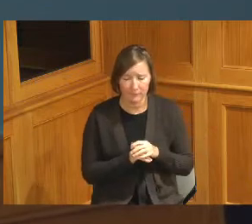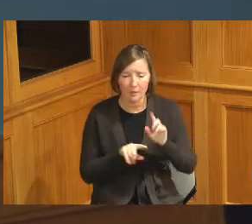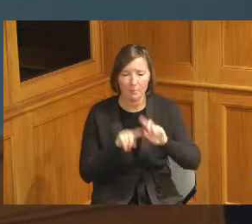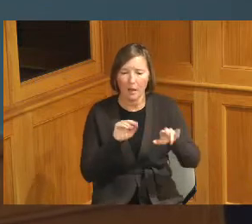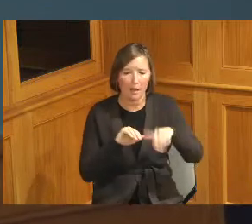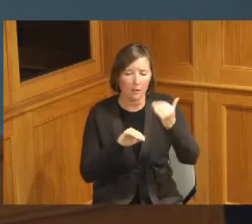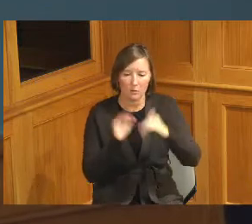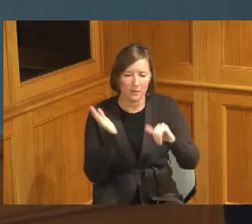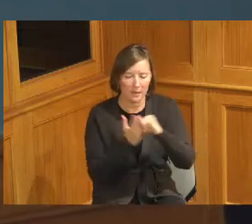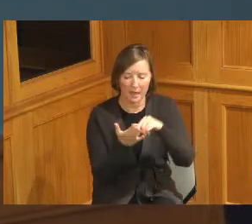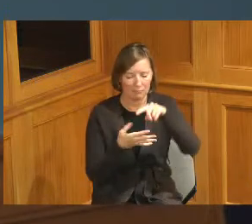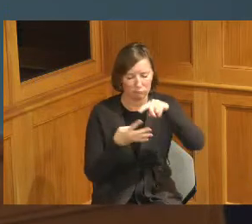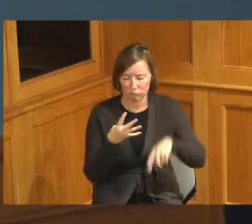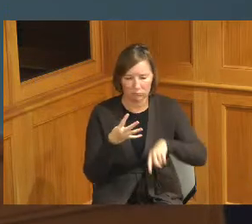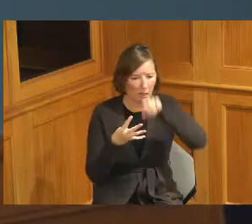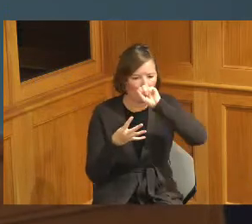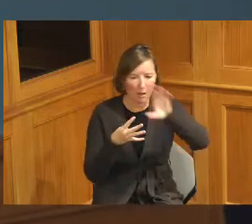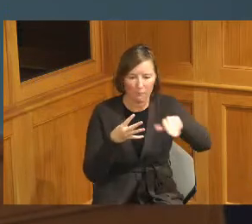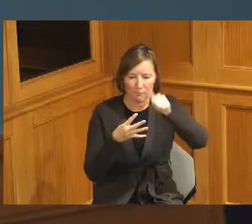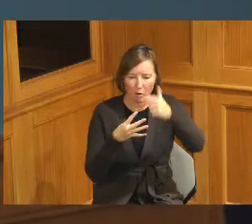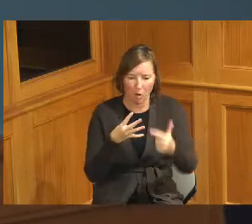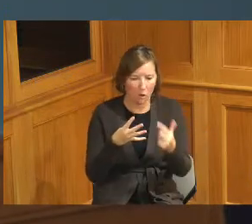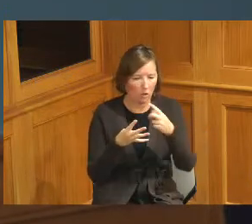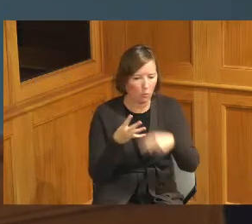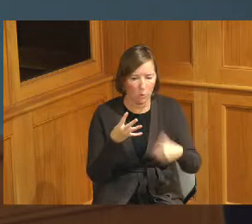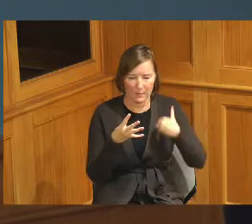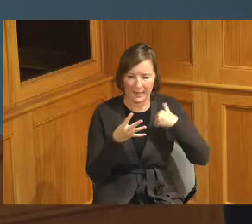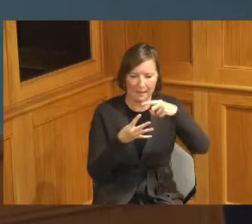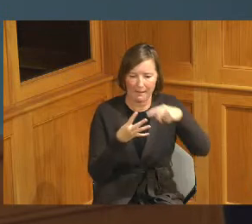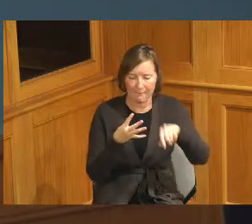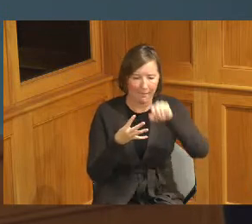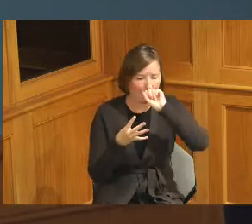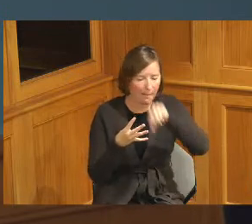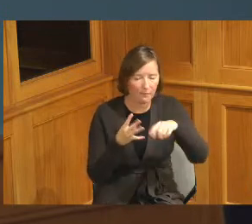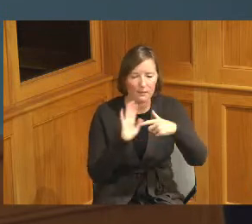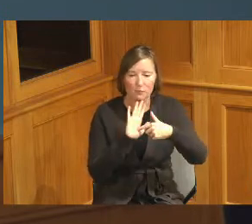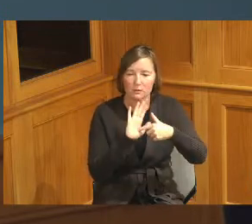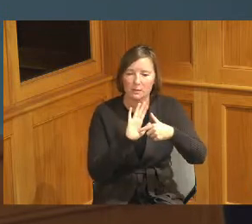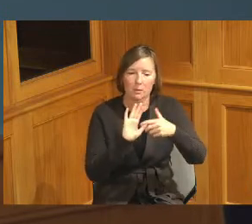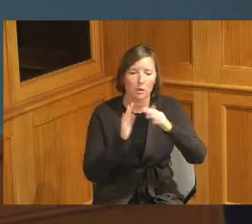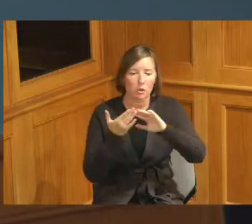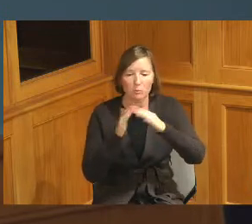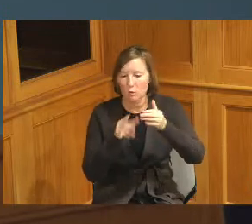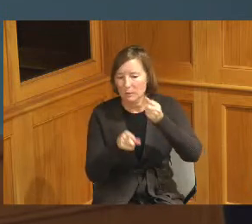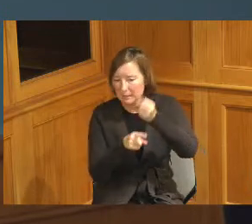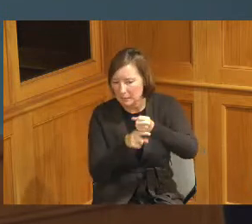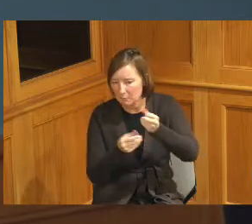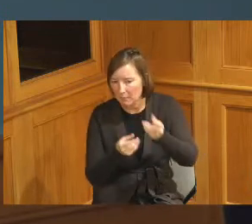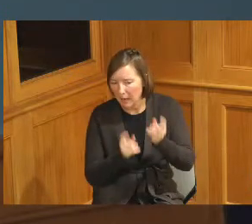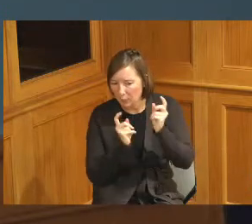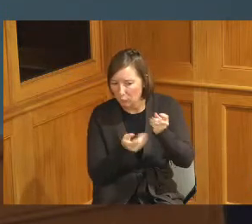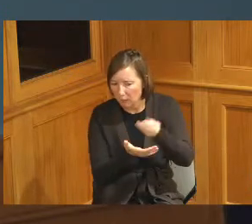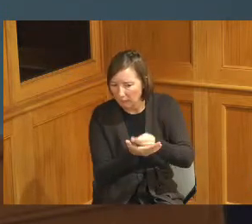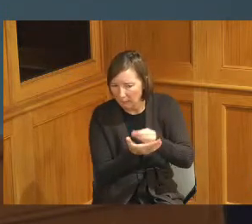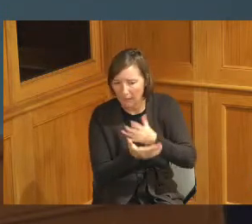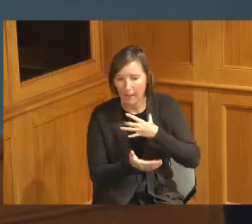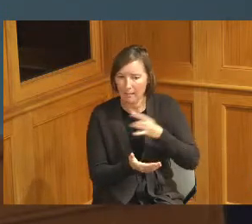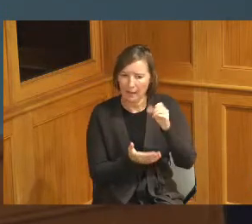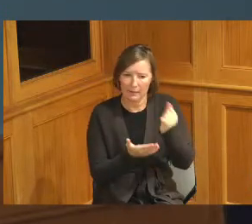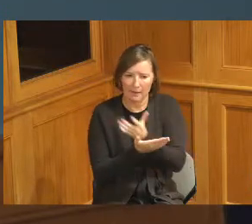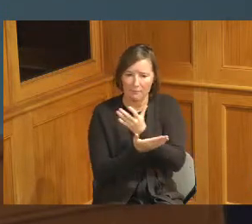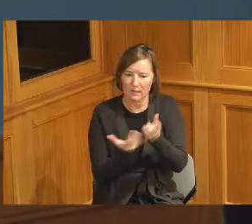other than that, I love all the stuff that we have on here, like community impact grants and all the things that we're